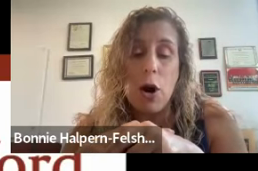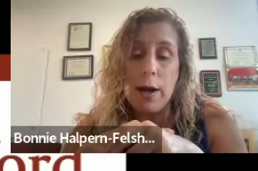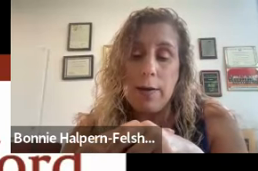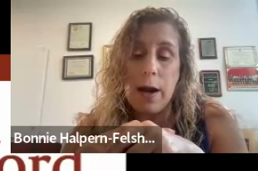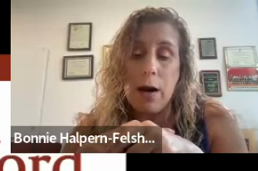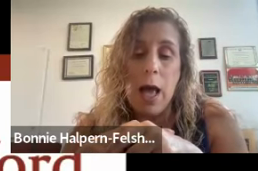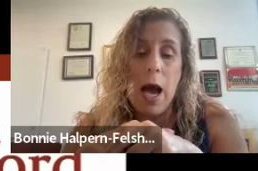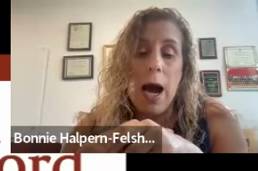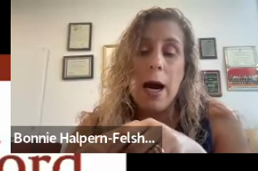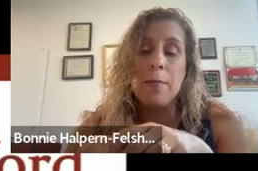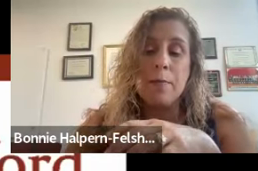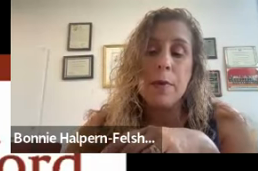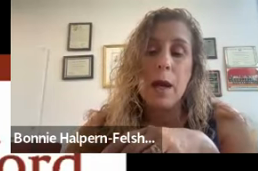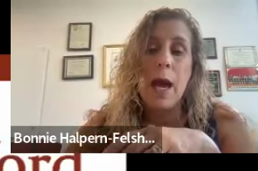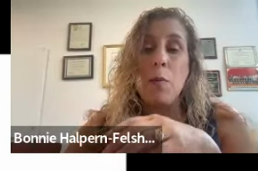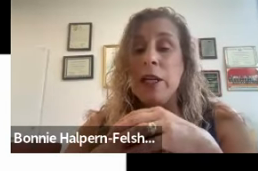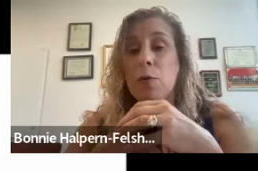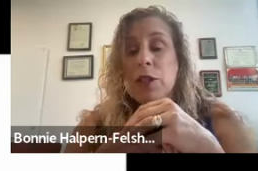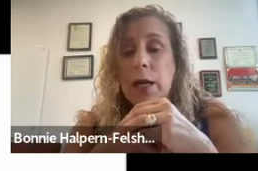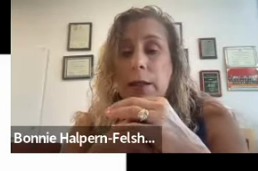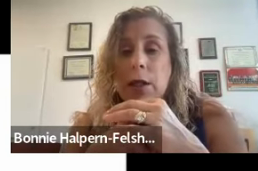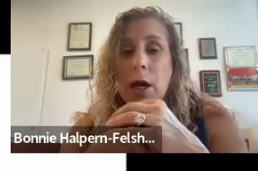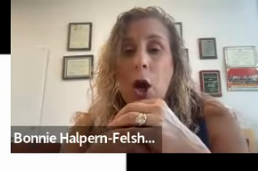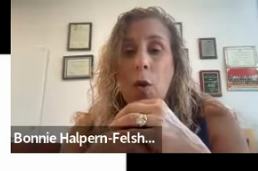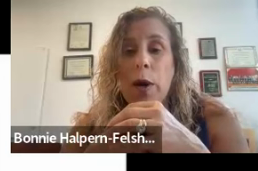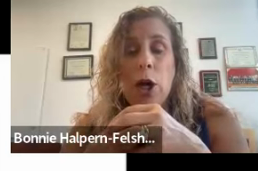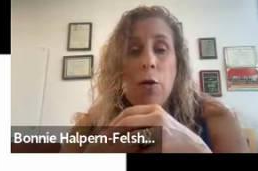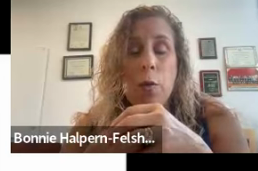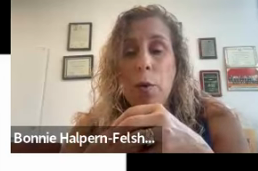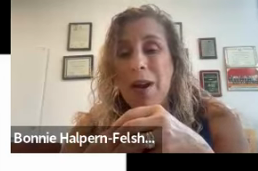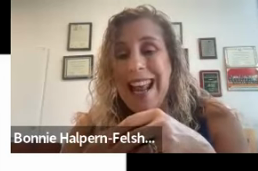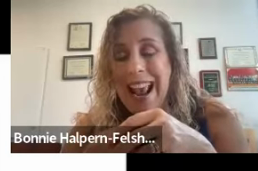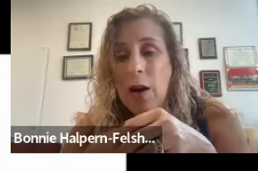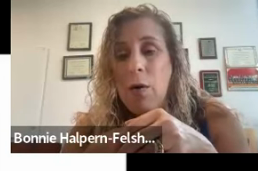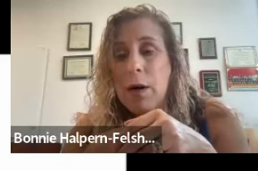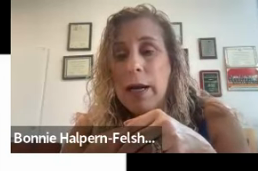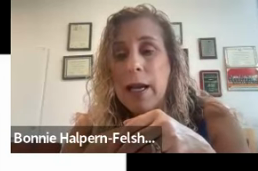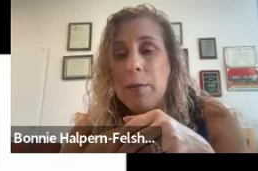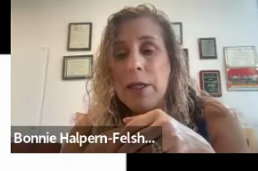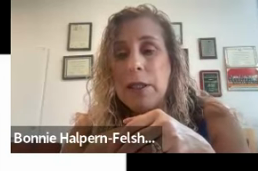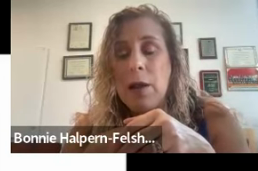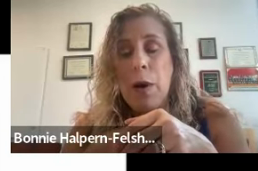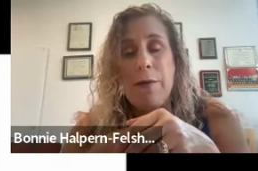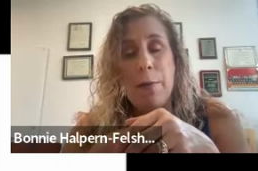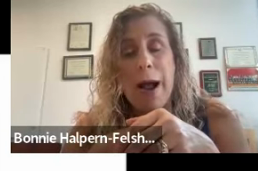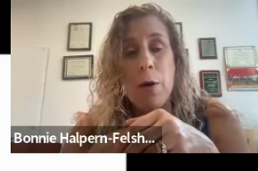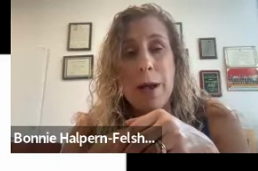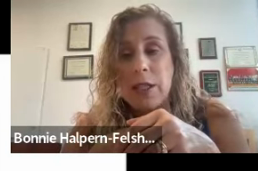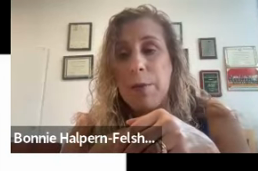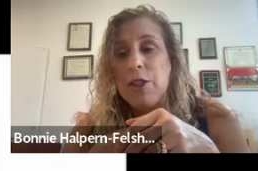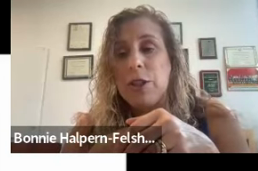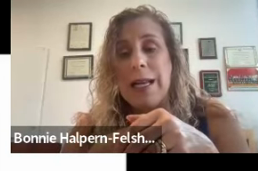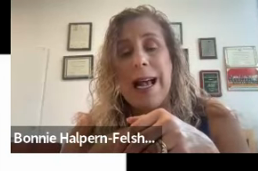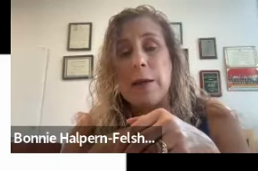of tar in there. And we need more studies. We know that when we inhale cannabis, we have a